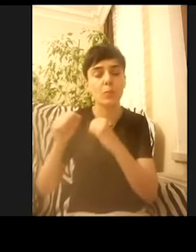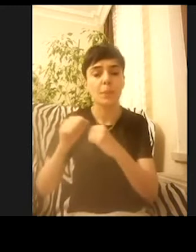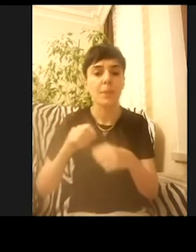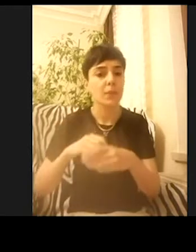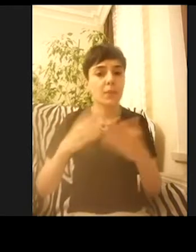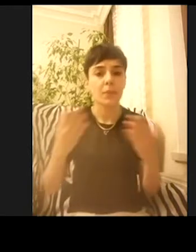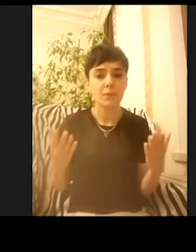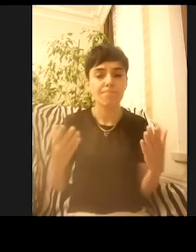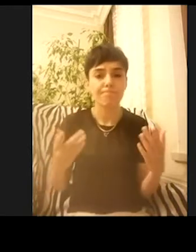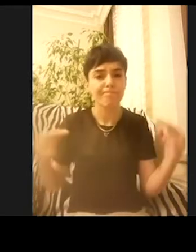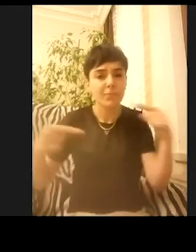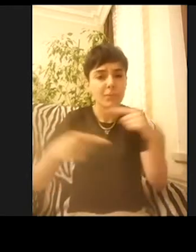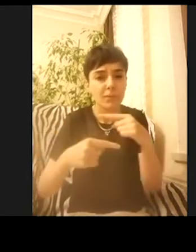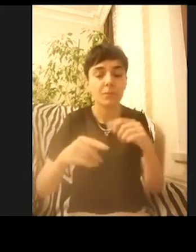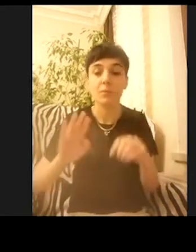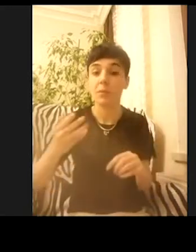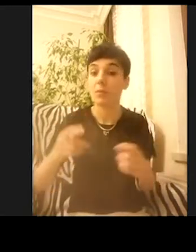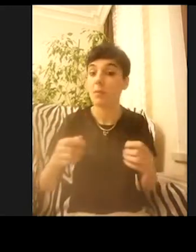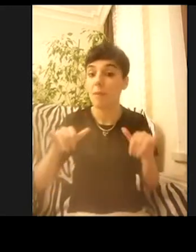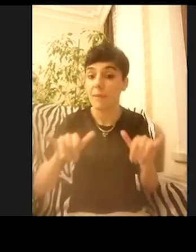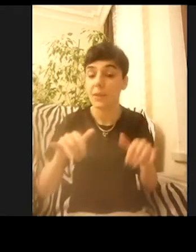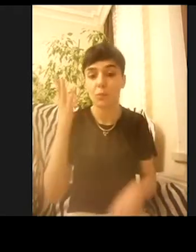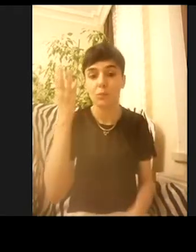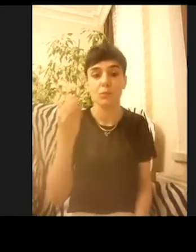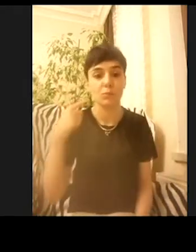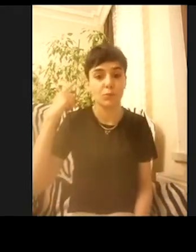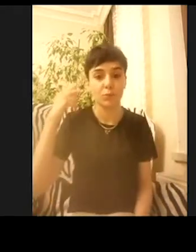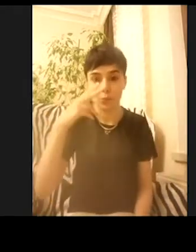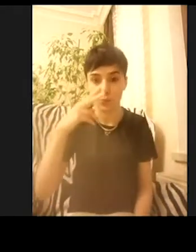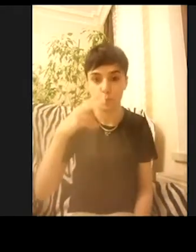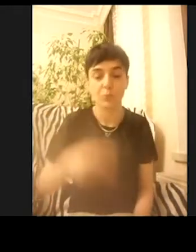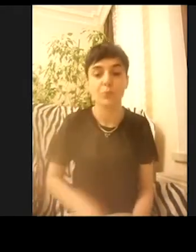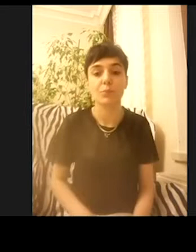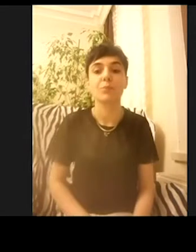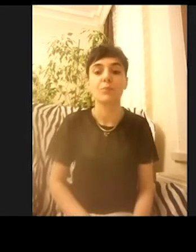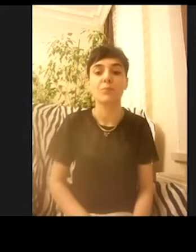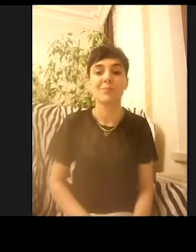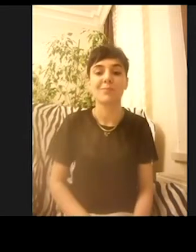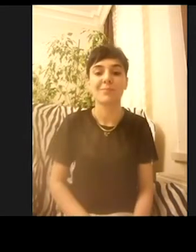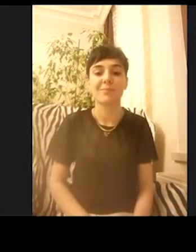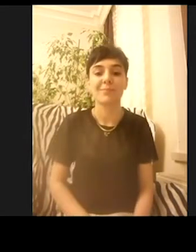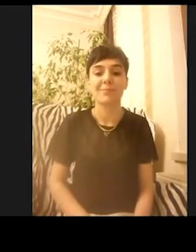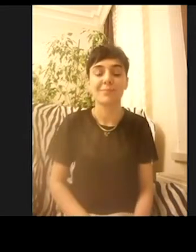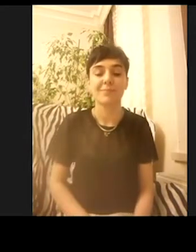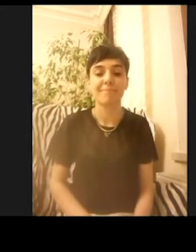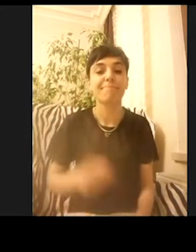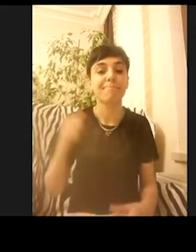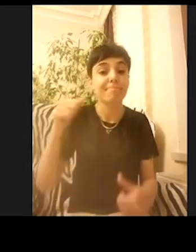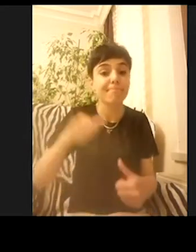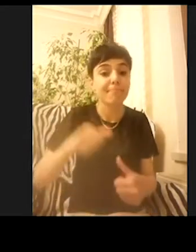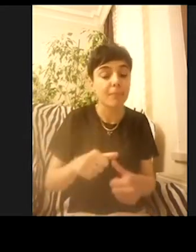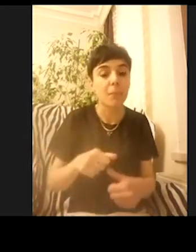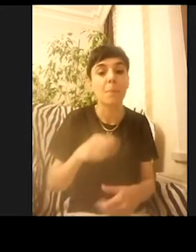Should I say again that we have translation and sign language interpretation, Turkish sign language